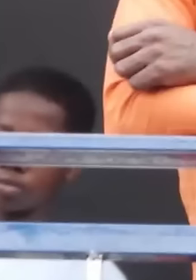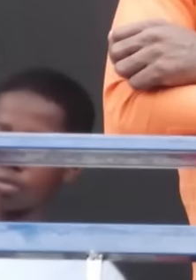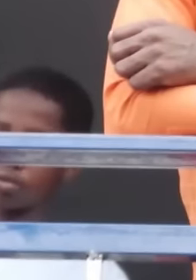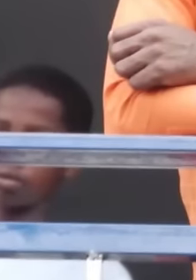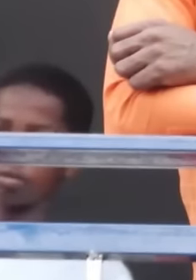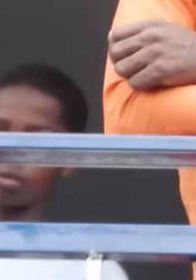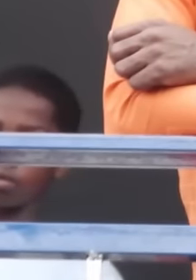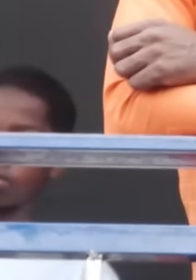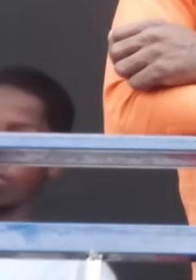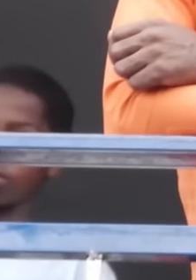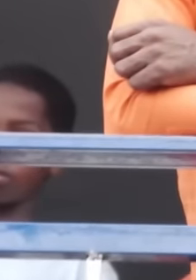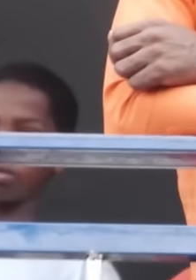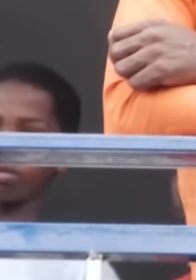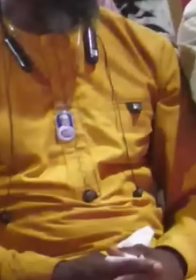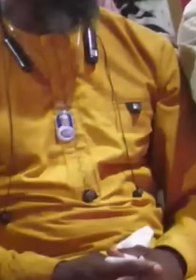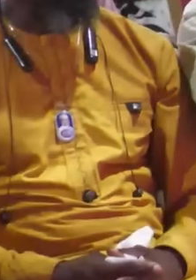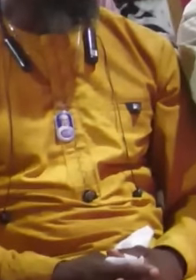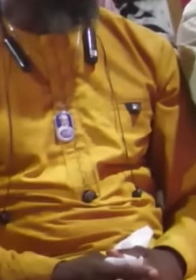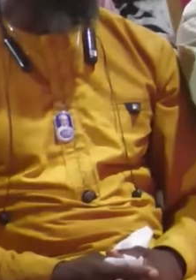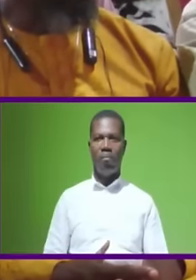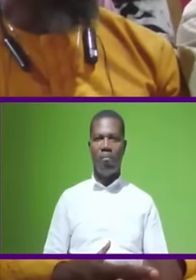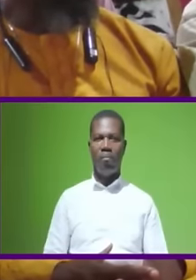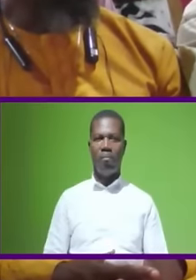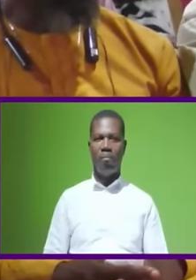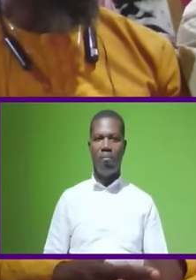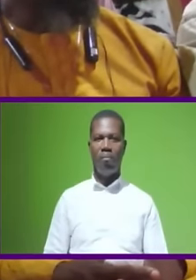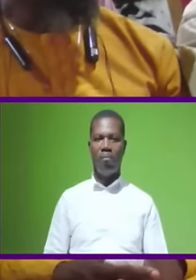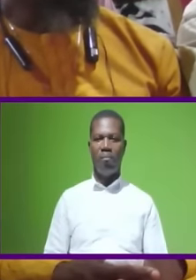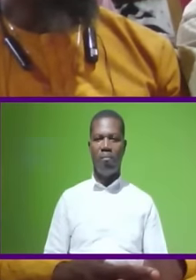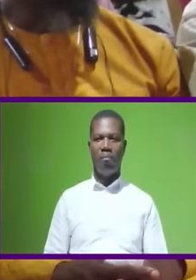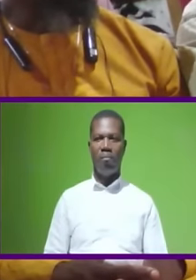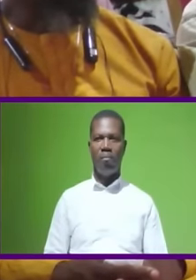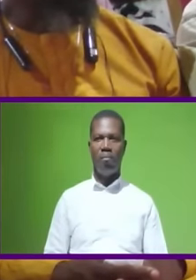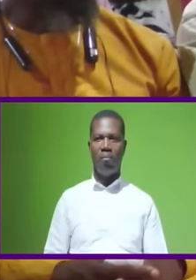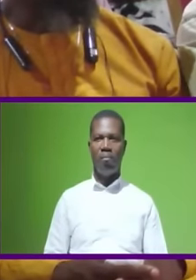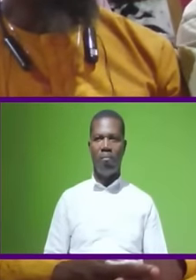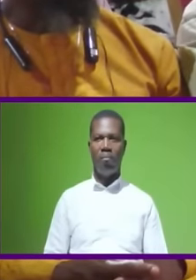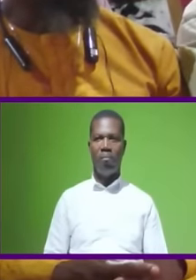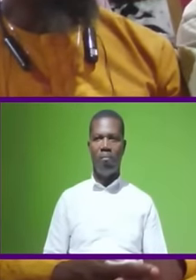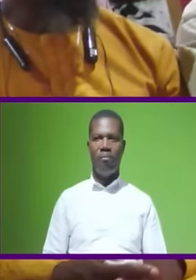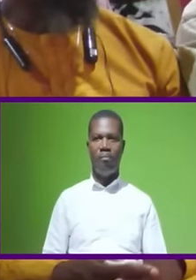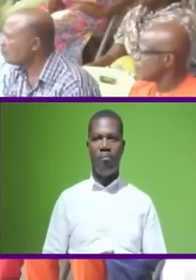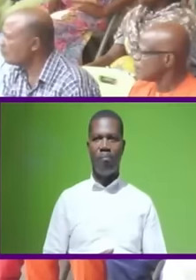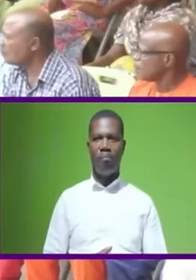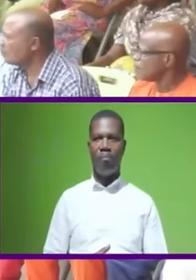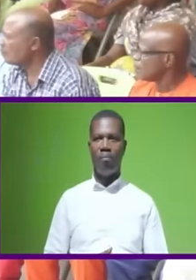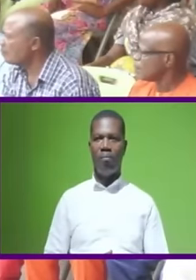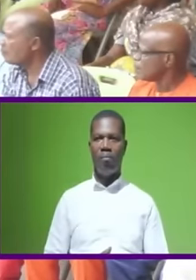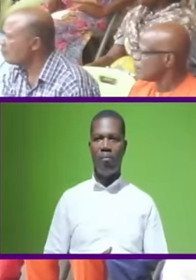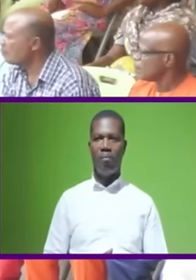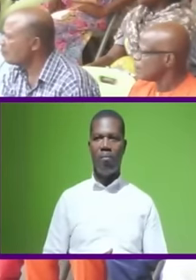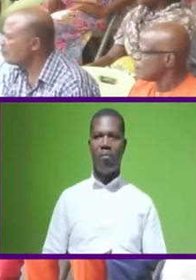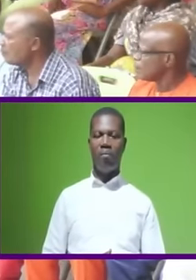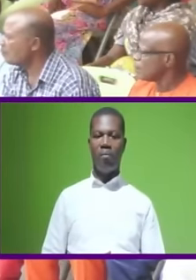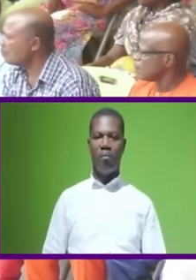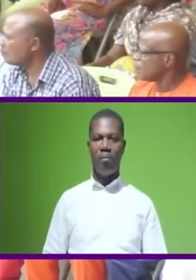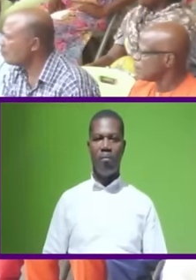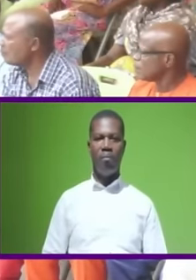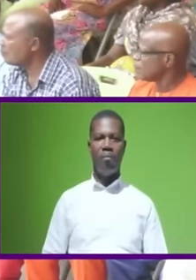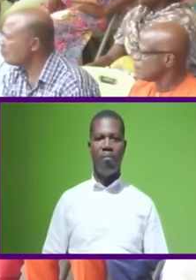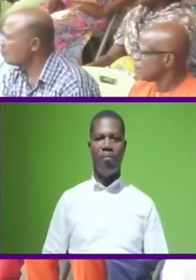Egypt, knew of God and they had hope in him that there would be a day of redemption. But the day that Moses came and said